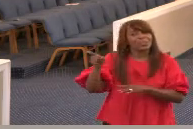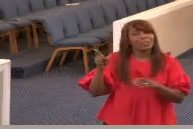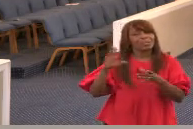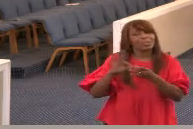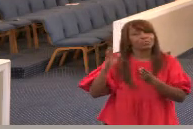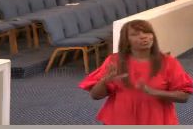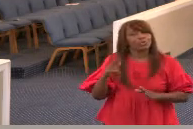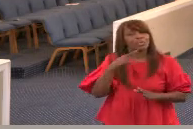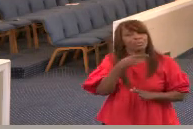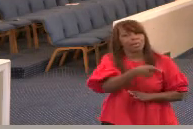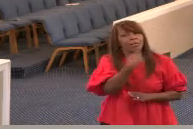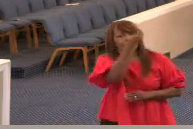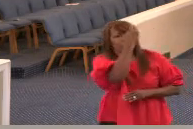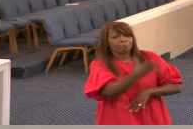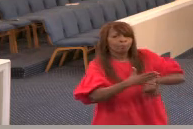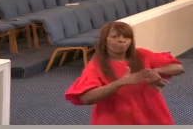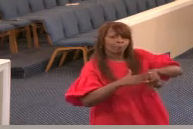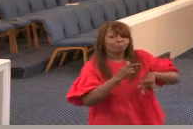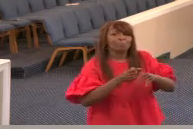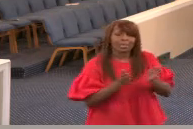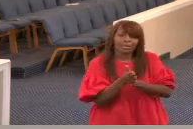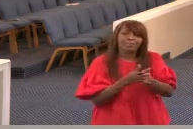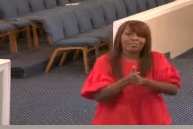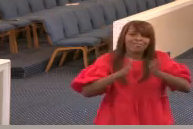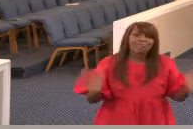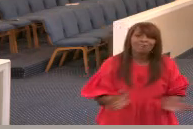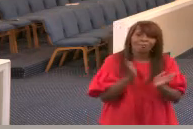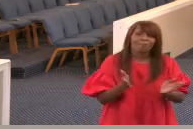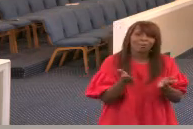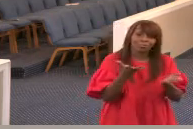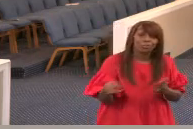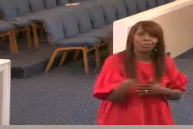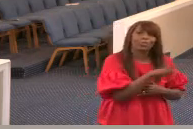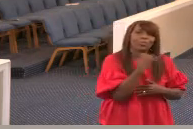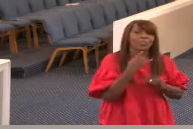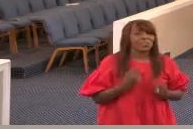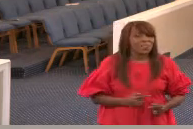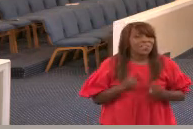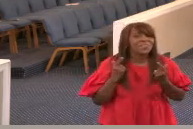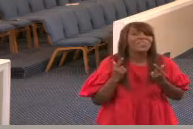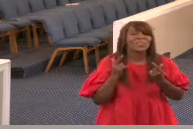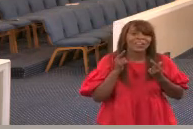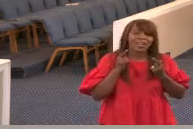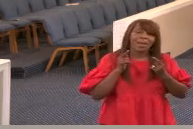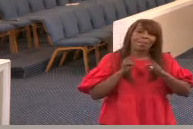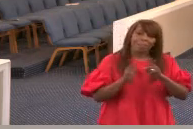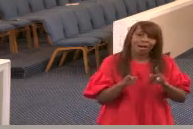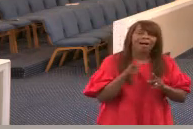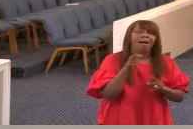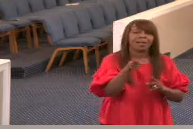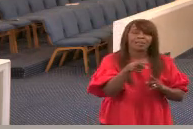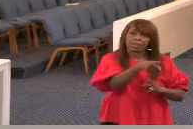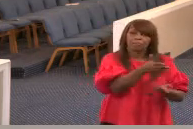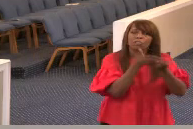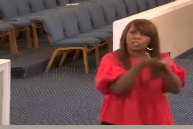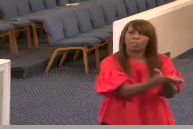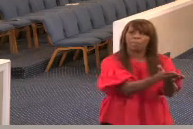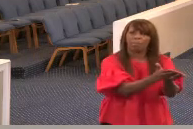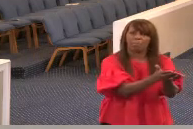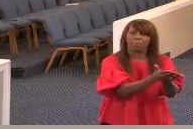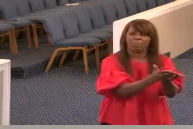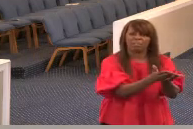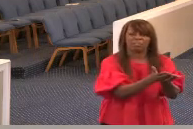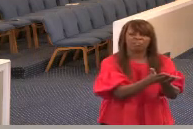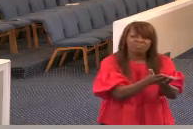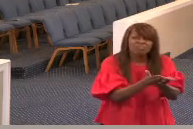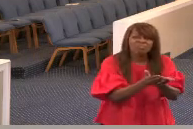says, I exhort you to be of good cheer, for there shall be no loss of any man's life among you, but of the ship. How do you speak